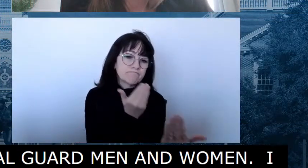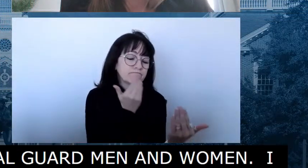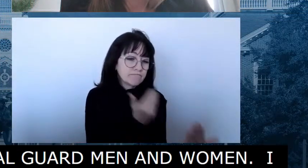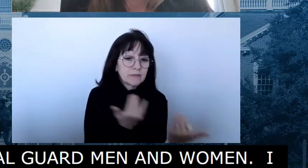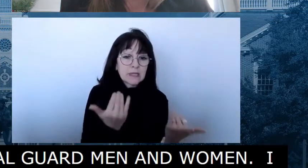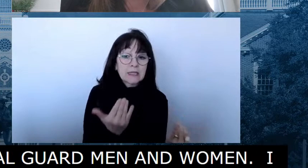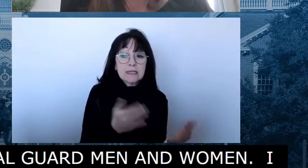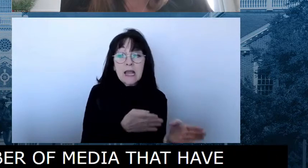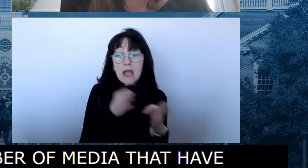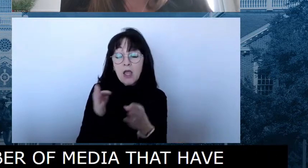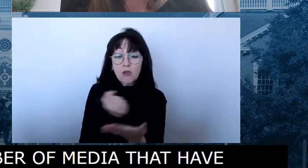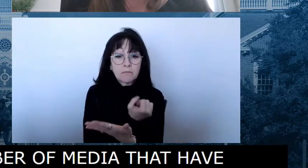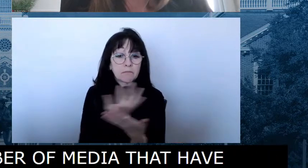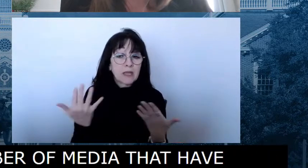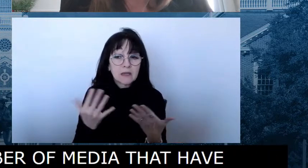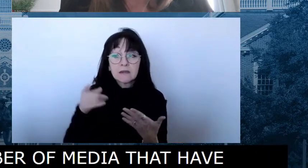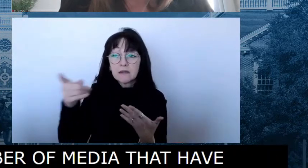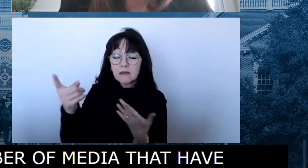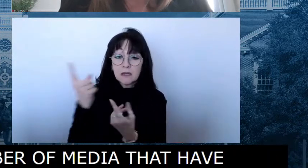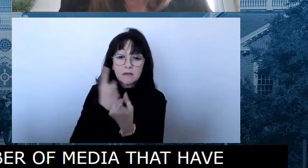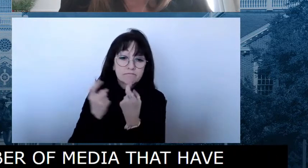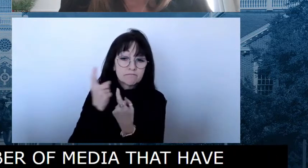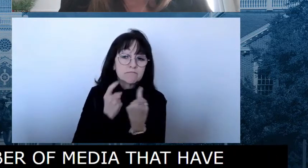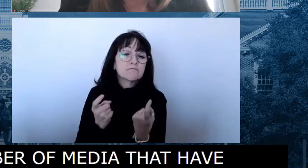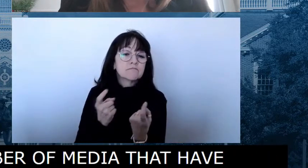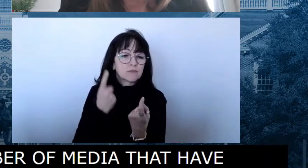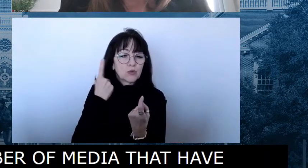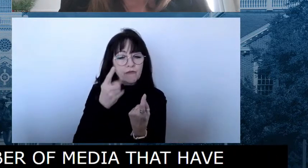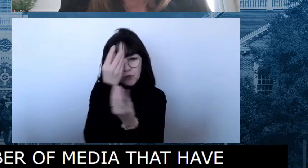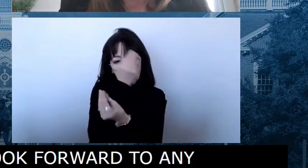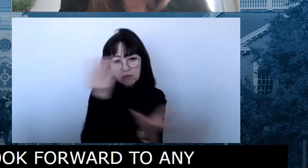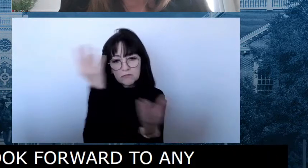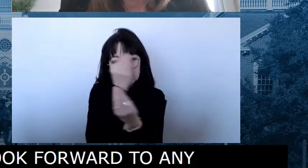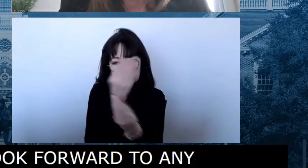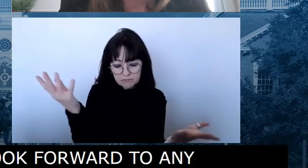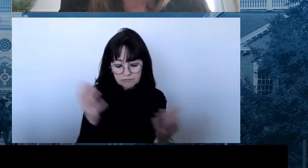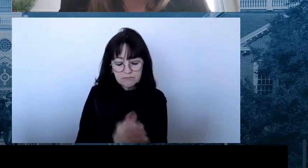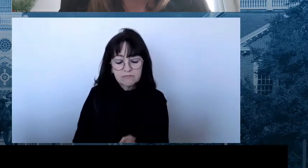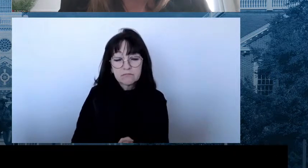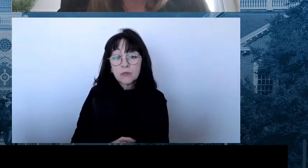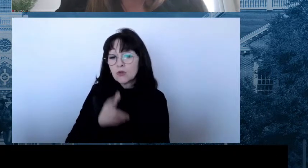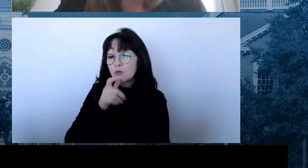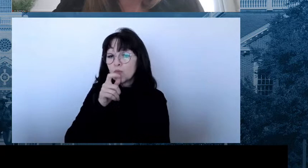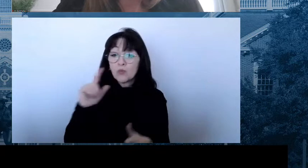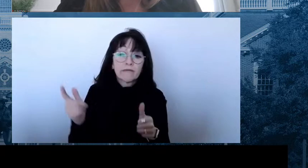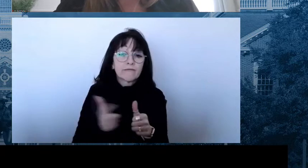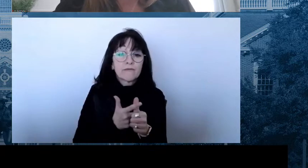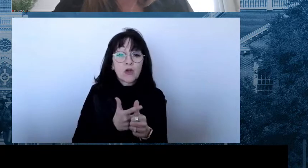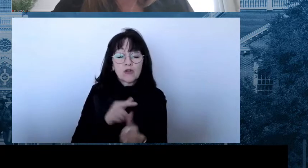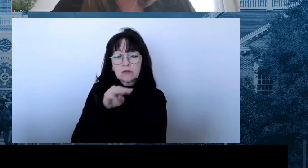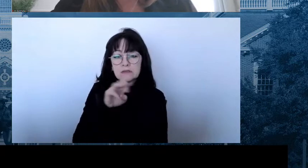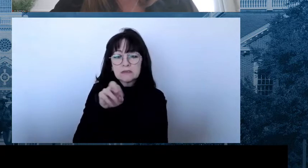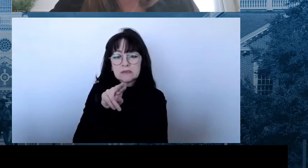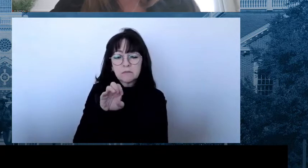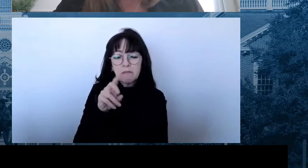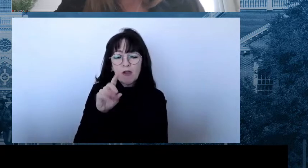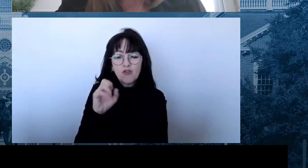All right, thank you, Governor. The first question is going to come from Meredith Newman of the News Journal.